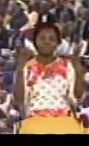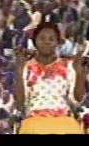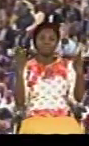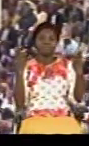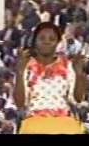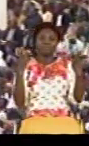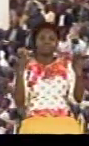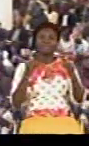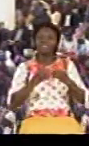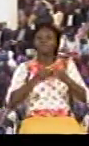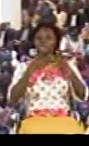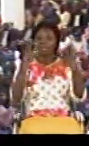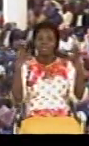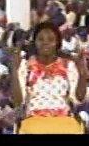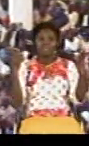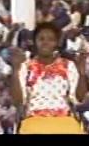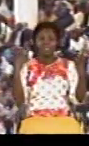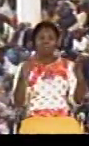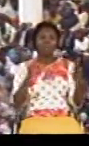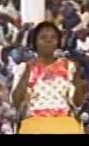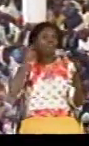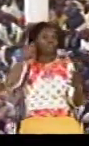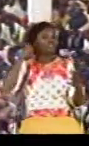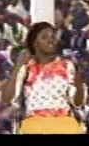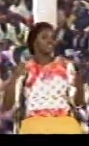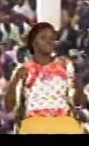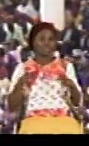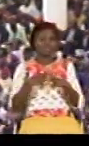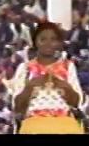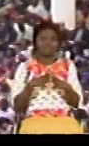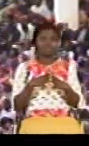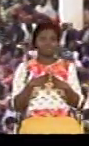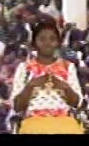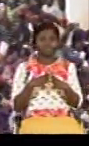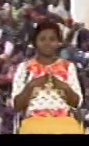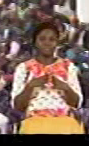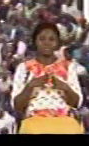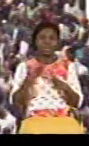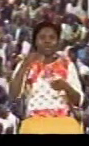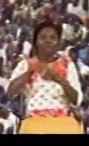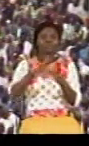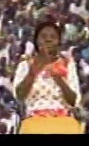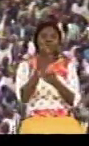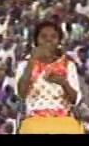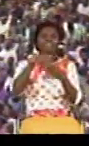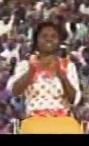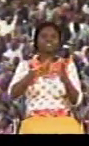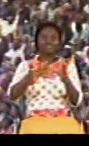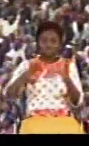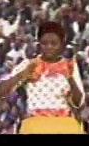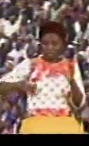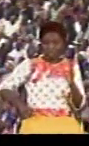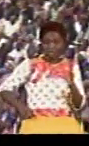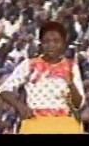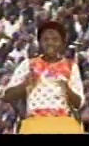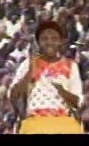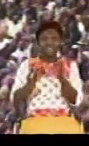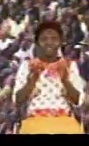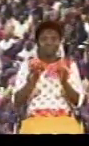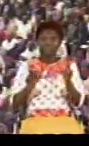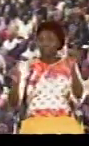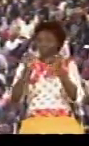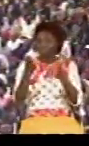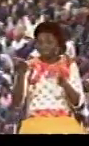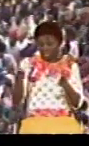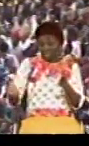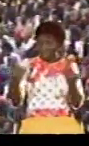plenty of silver. Put your hand in your pocket. If there is nothing there now, God will fill up